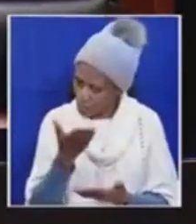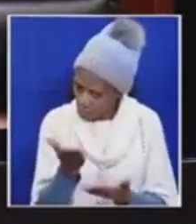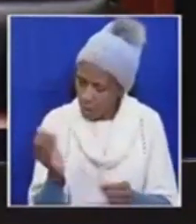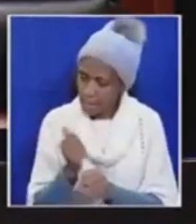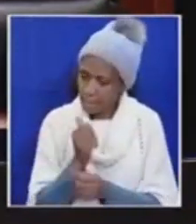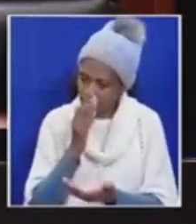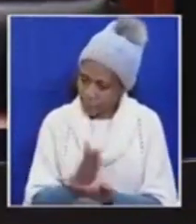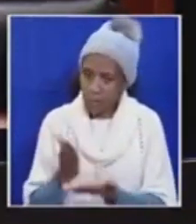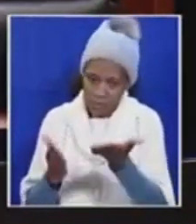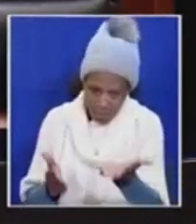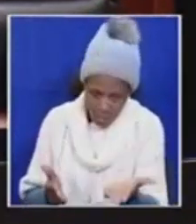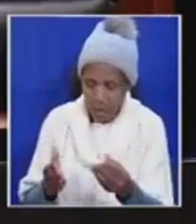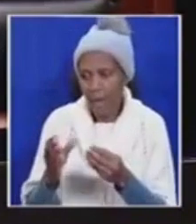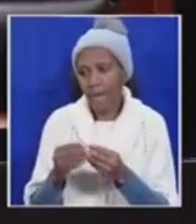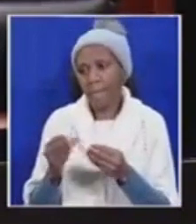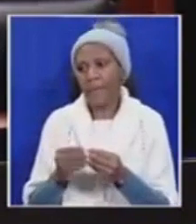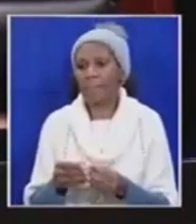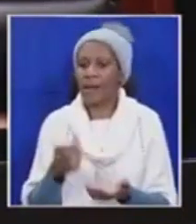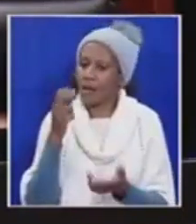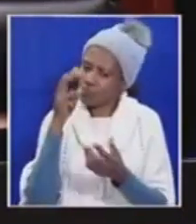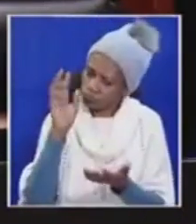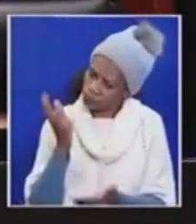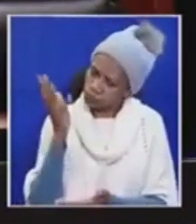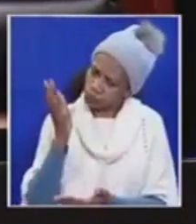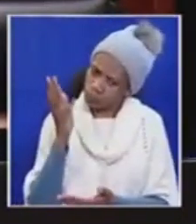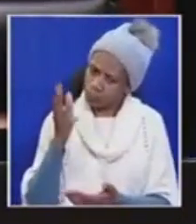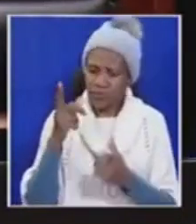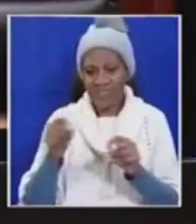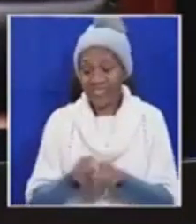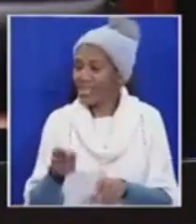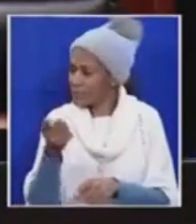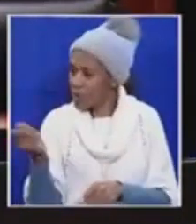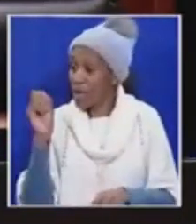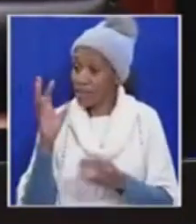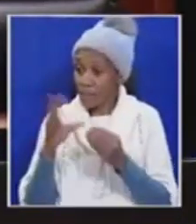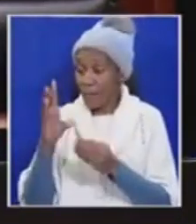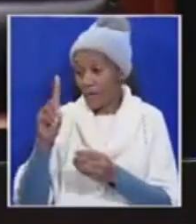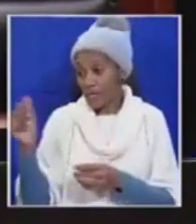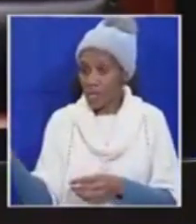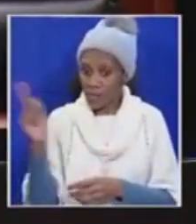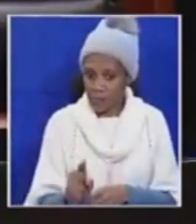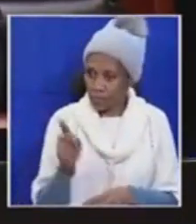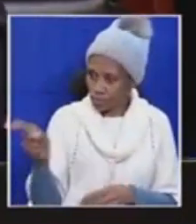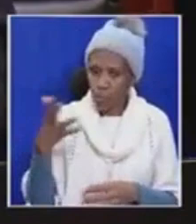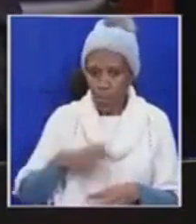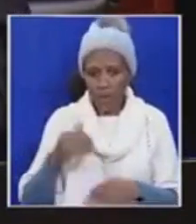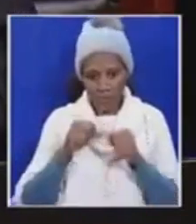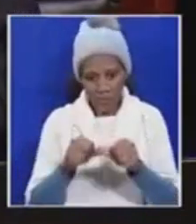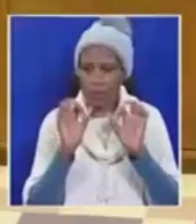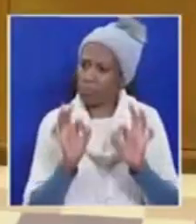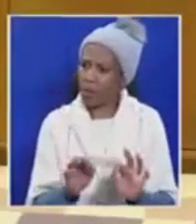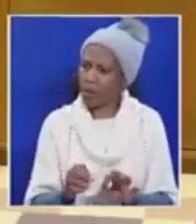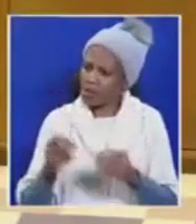on the podium is heard like you would want your member who will be coming on this podium to be heard. Proceed, Honourable